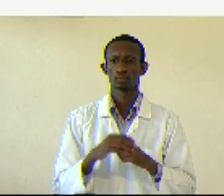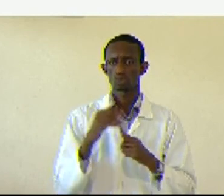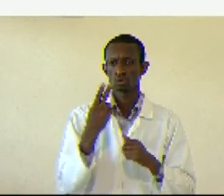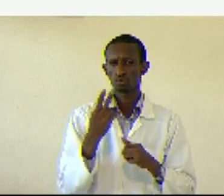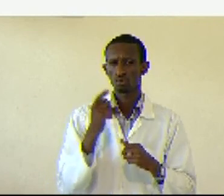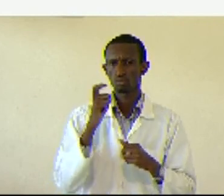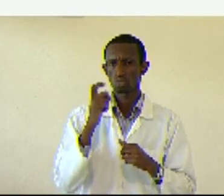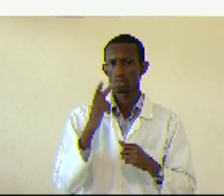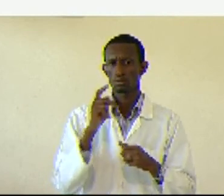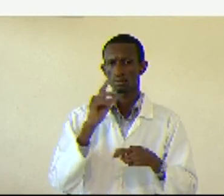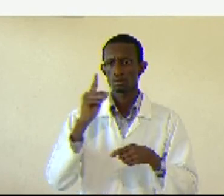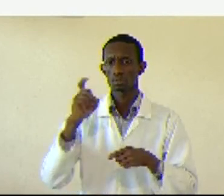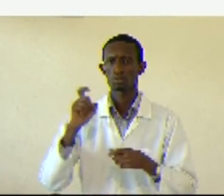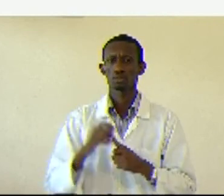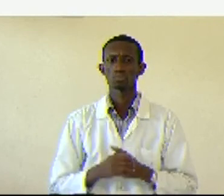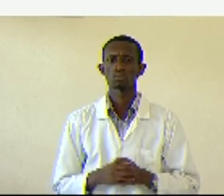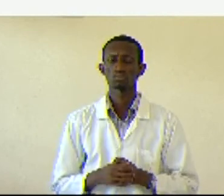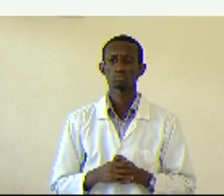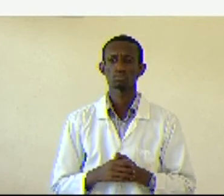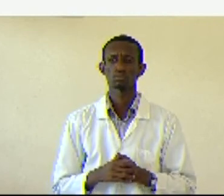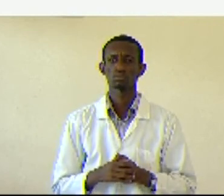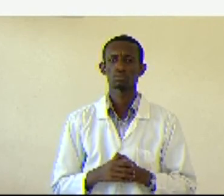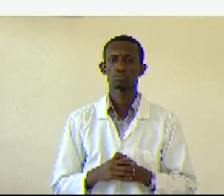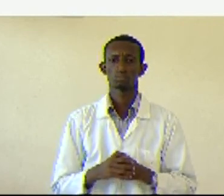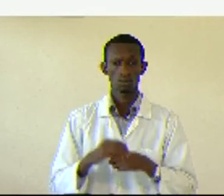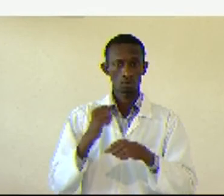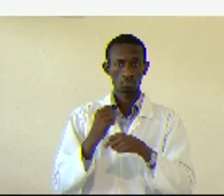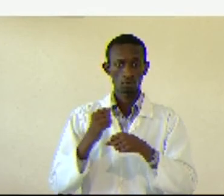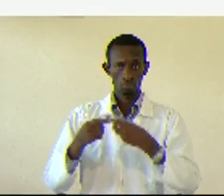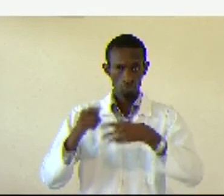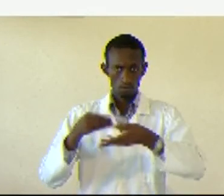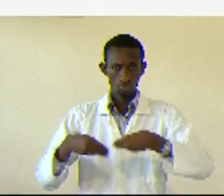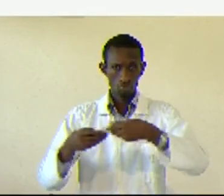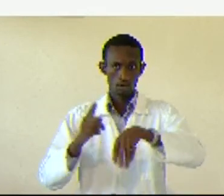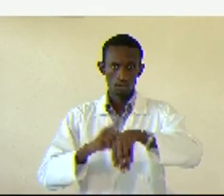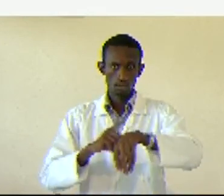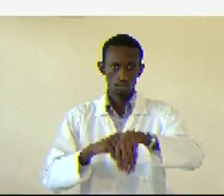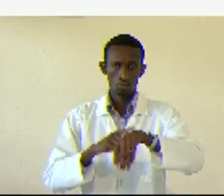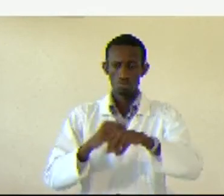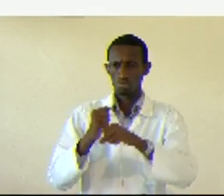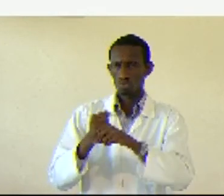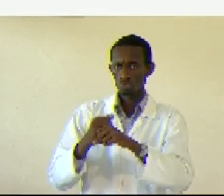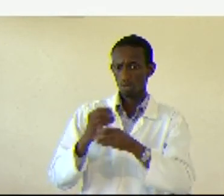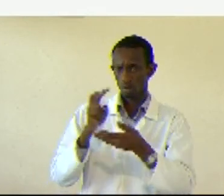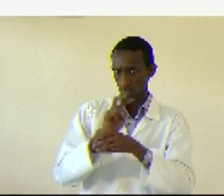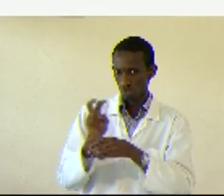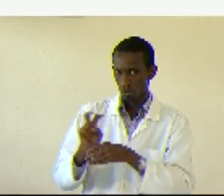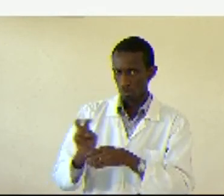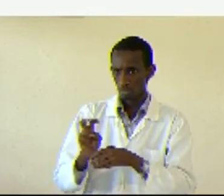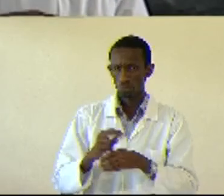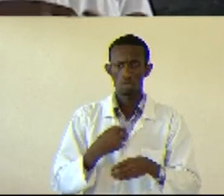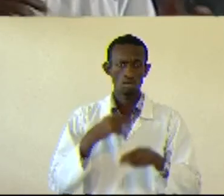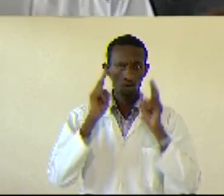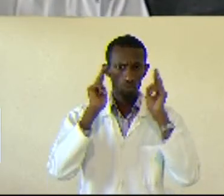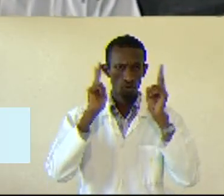minus 7 dx. Take your time to evaluate those integrals. I hope to meet